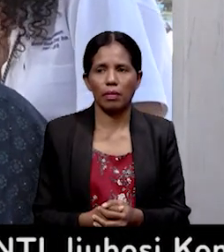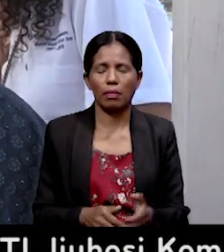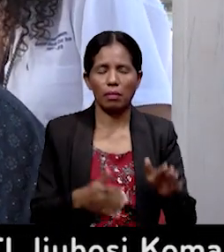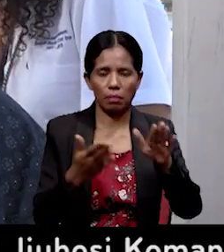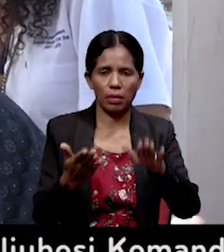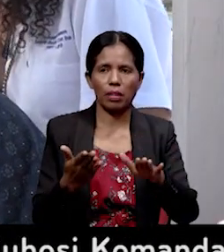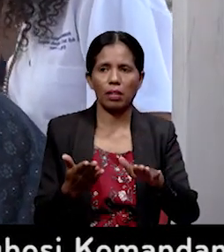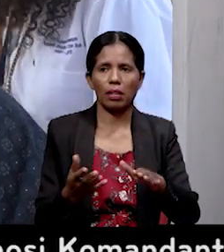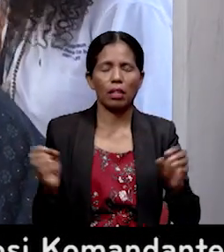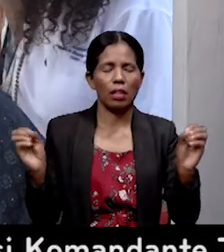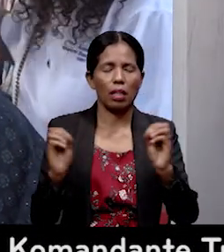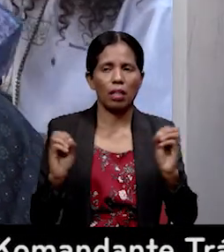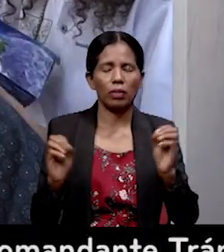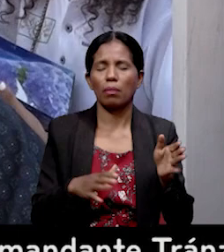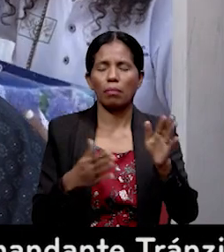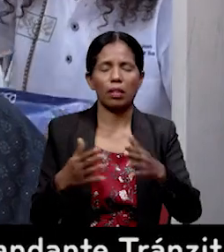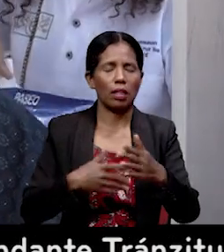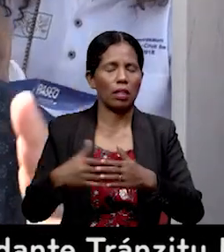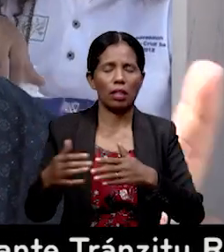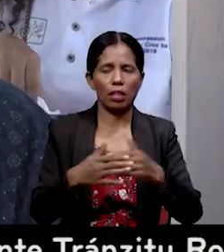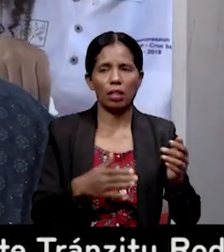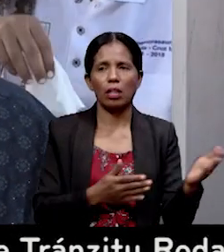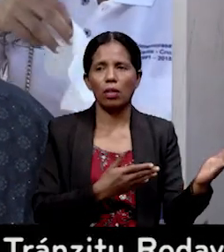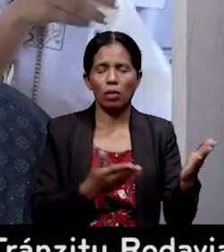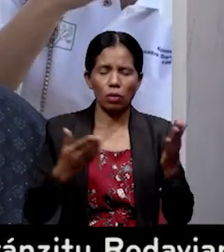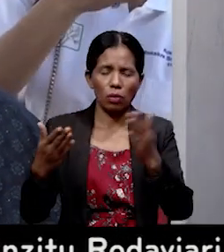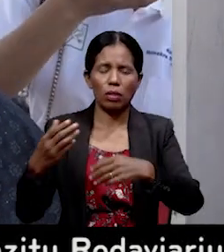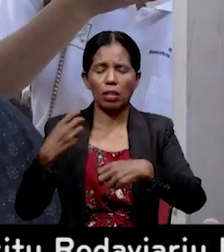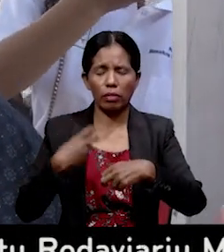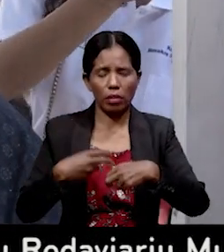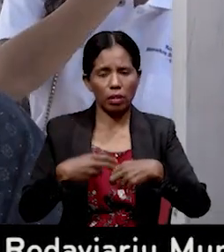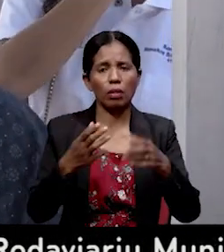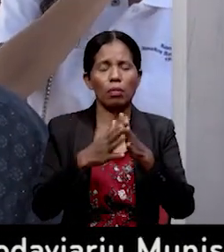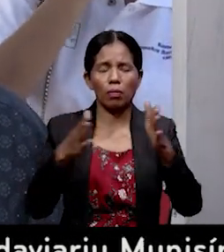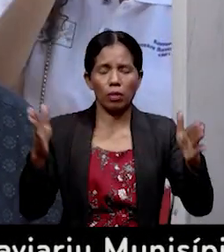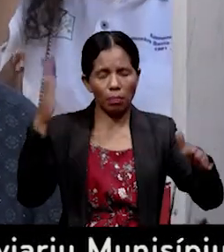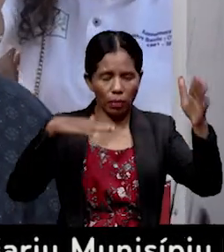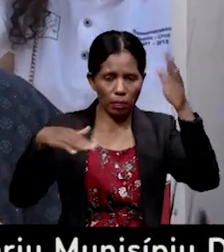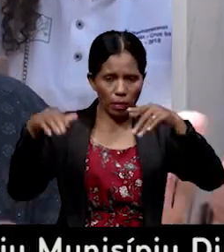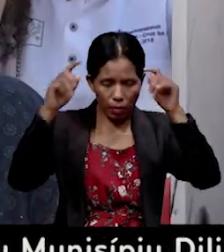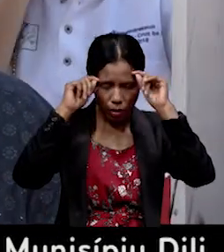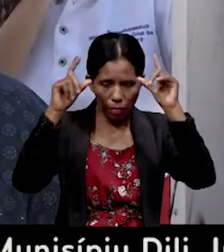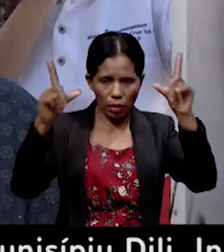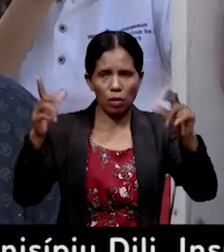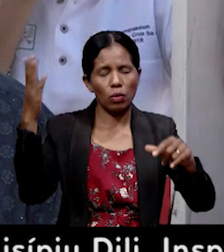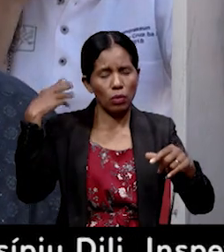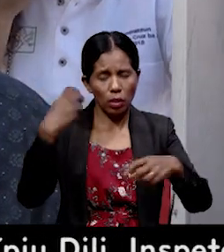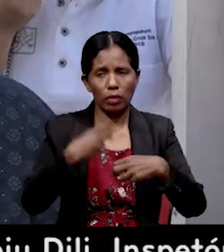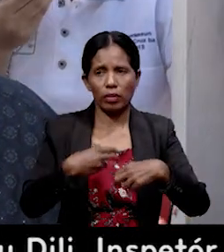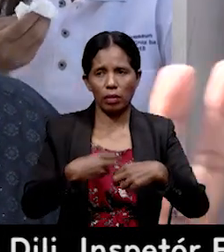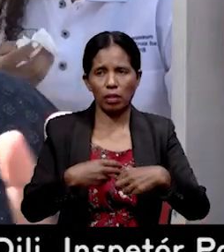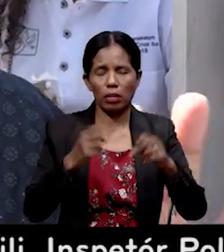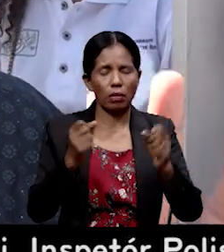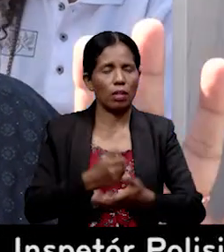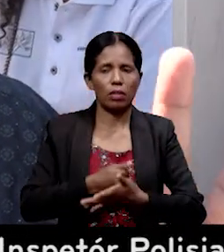sene las mate letre mate sene lori impacto bote de ba problema Timor Leste que antes sene susar la lima ter resolver